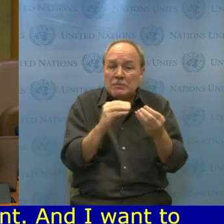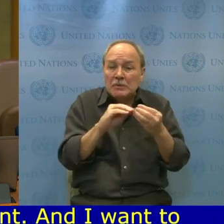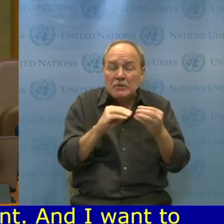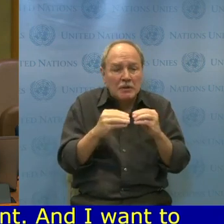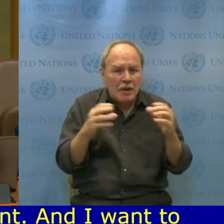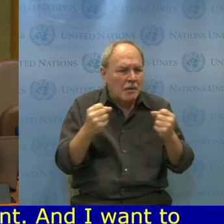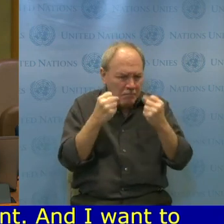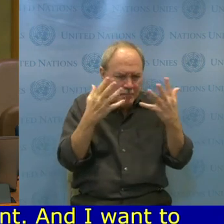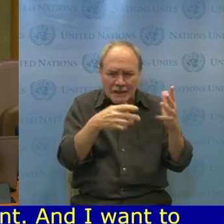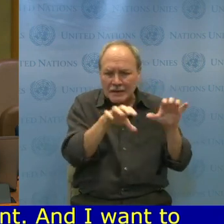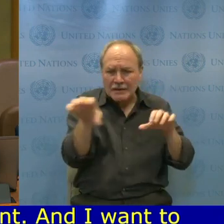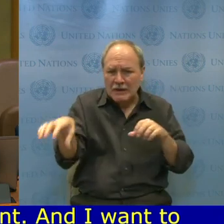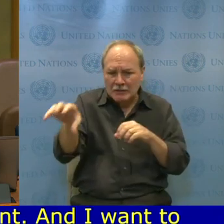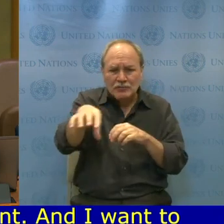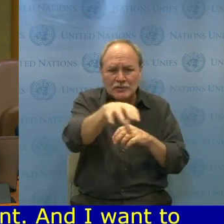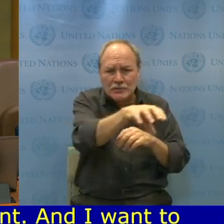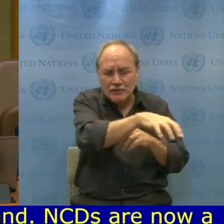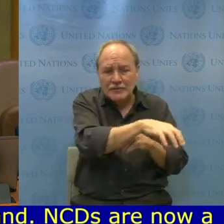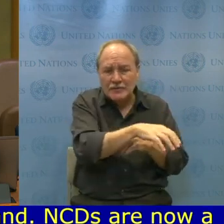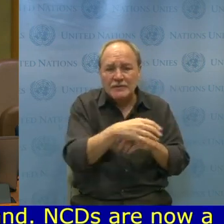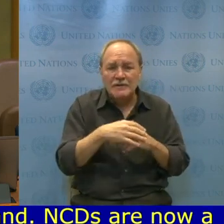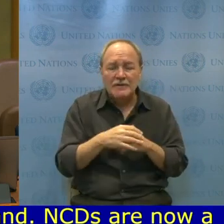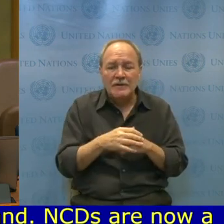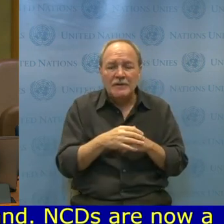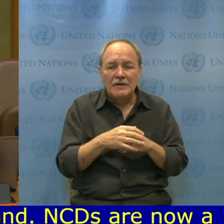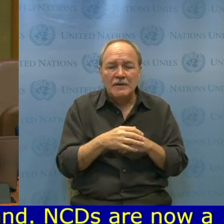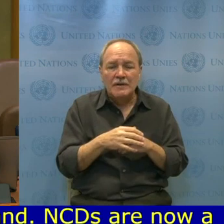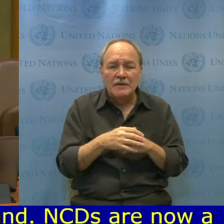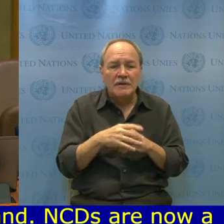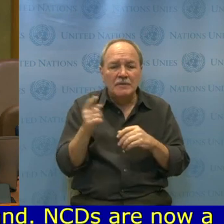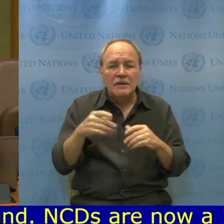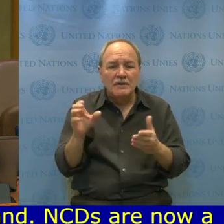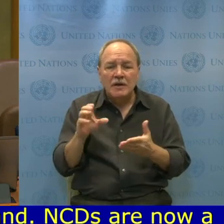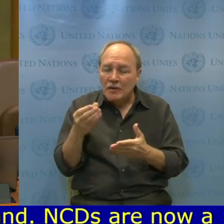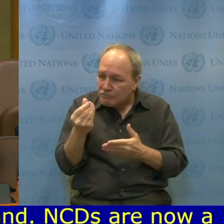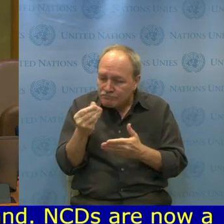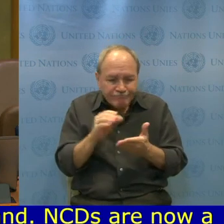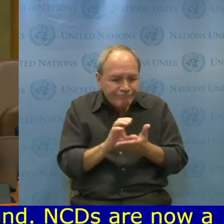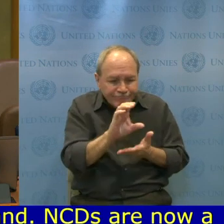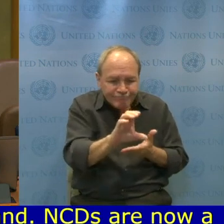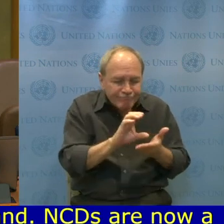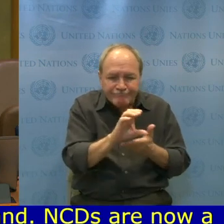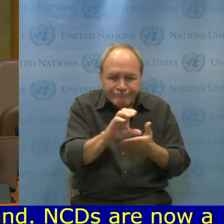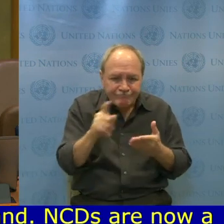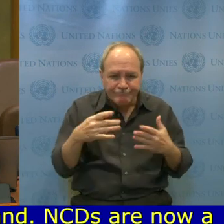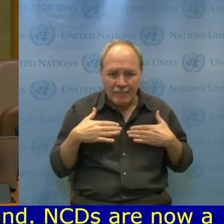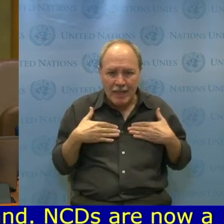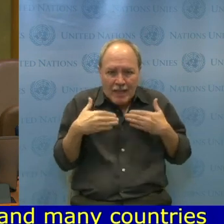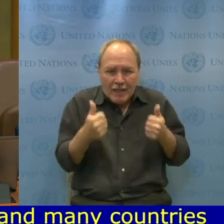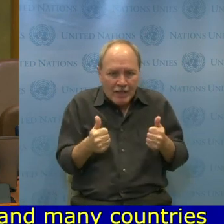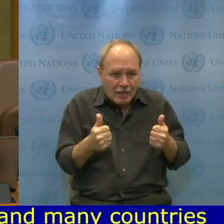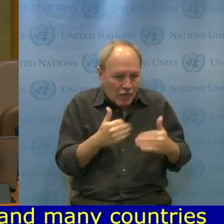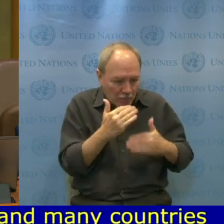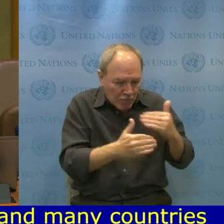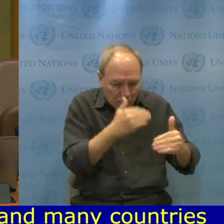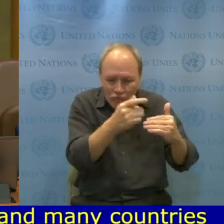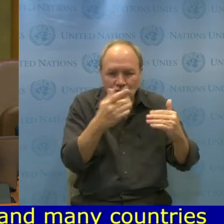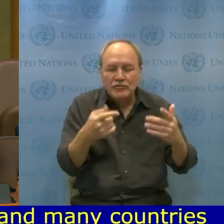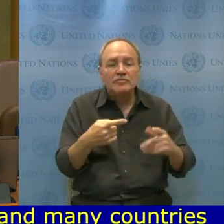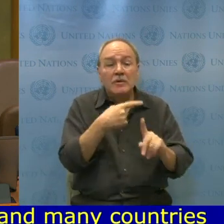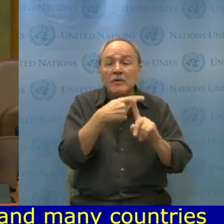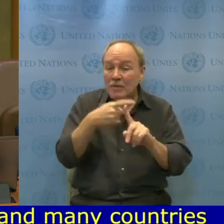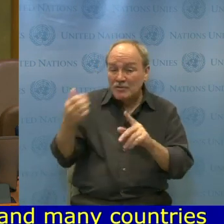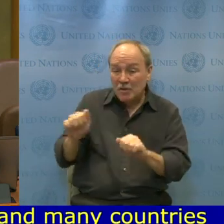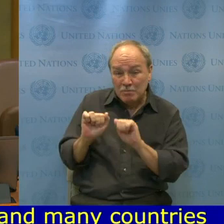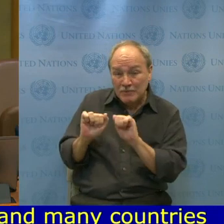taking this challenge on and are investing in health promotion and are investing in prevention programs as